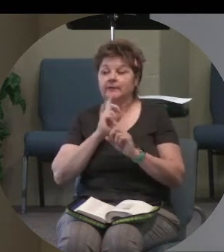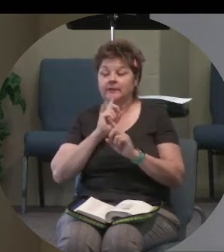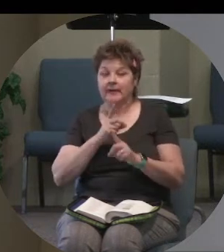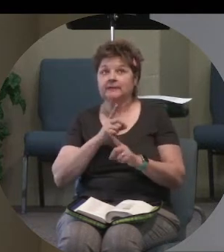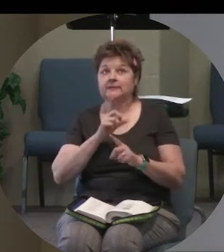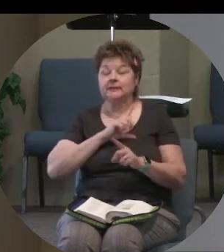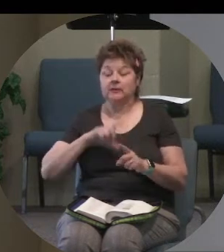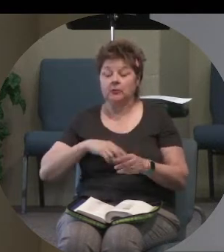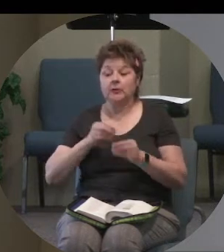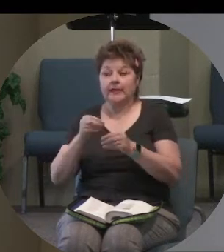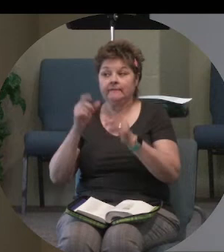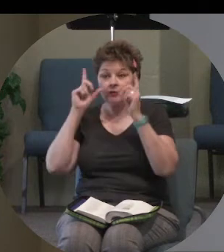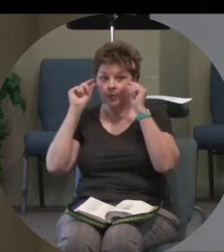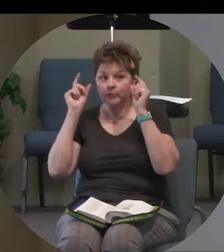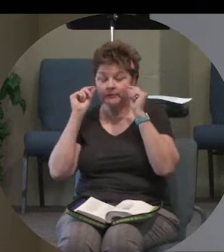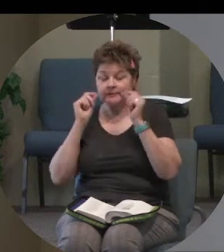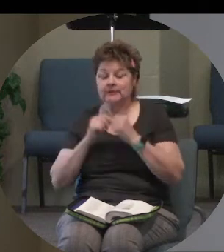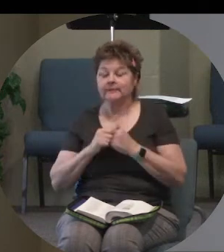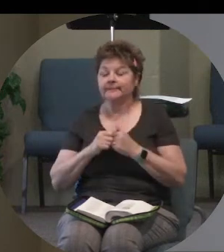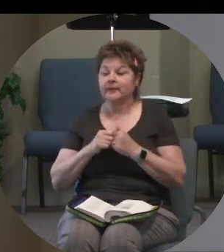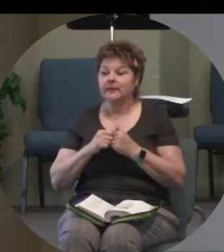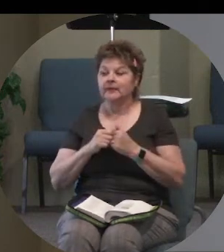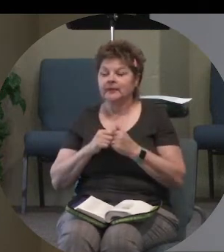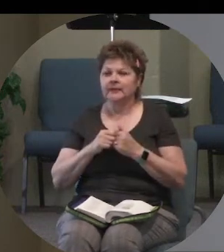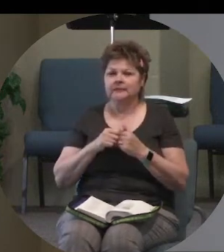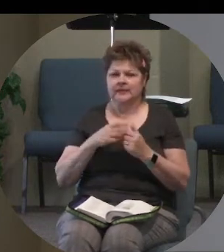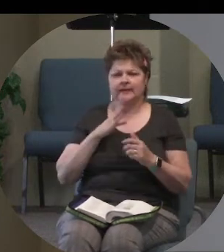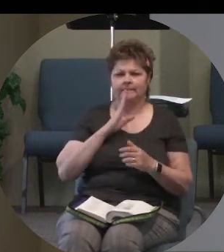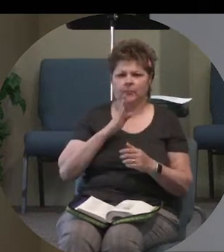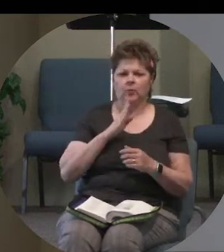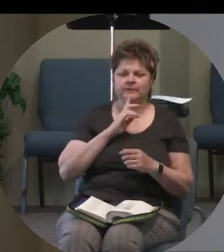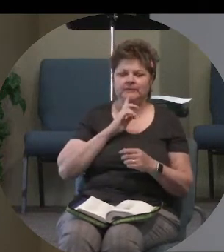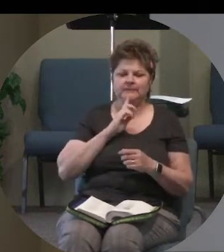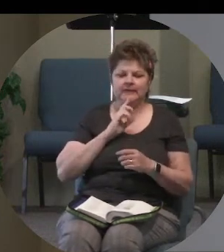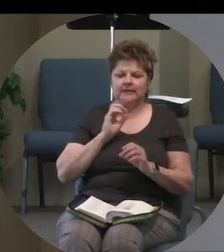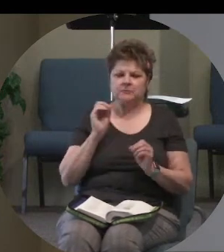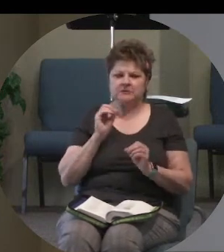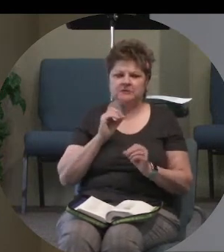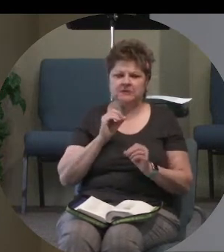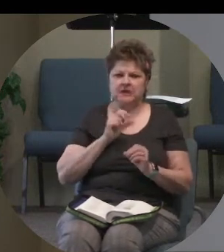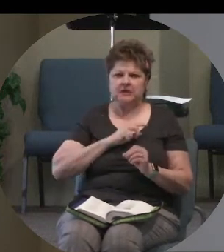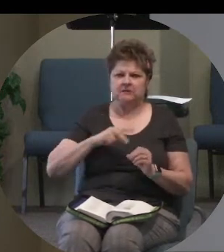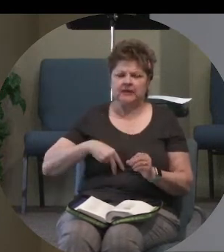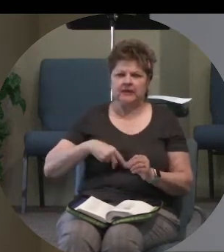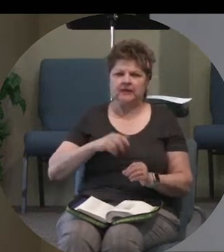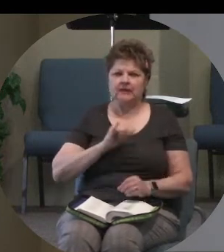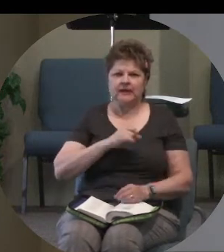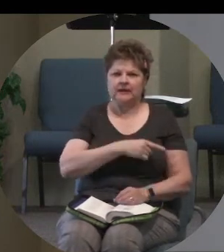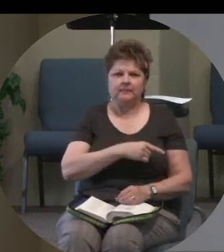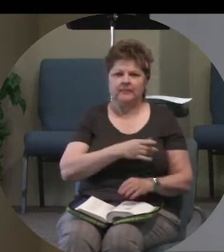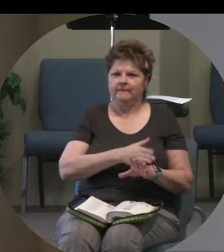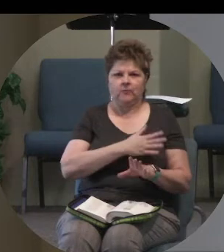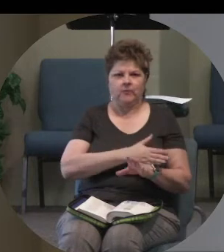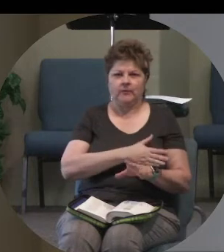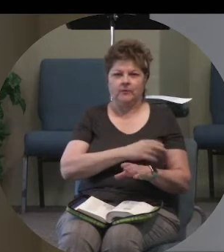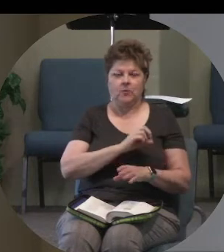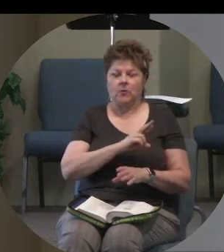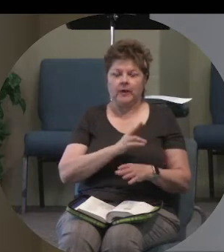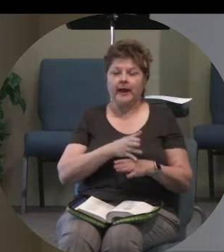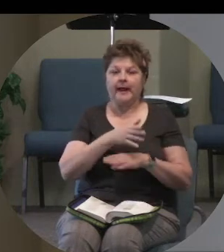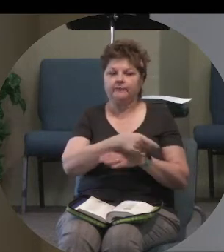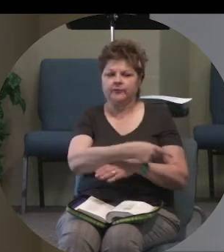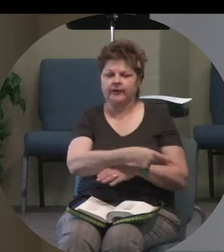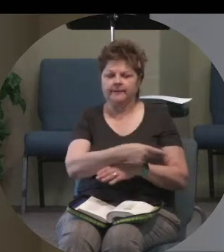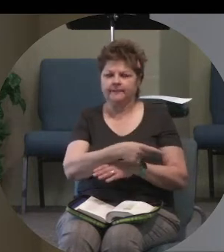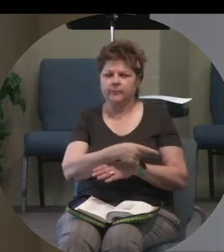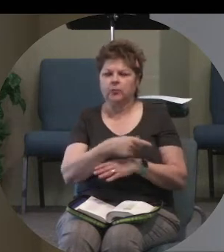pretty bold statement to say that in all the kings of Judah, there was none like him before or after. When we walk in that